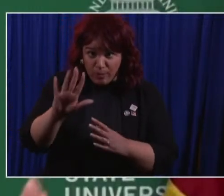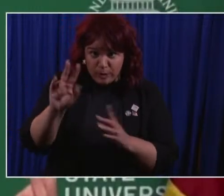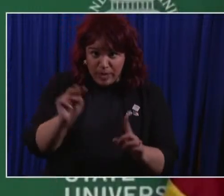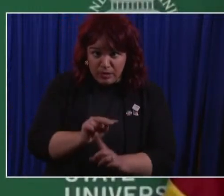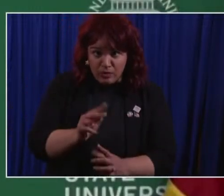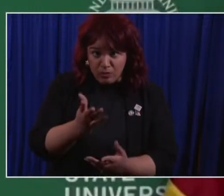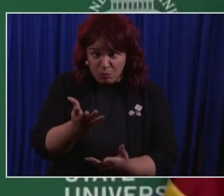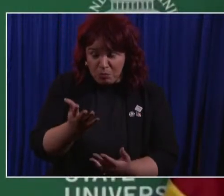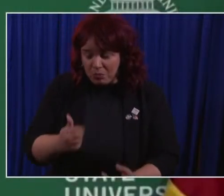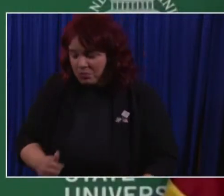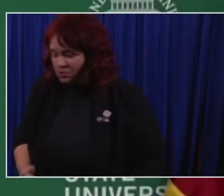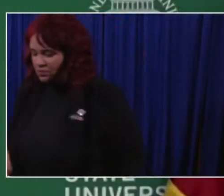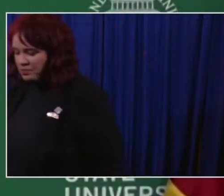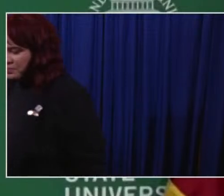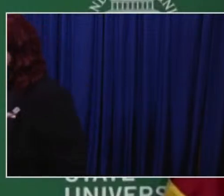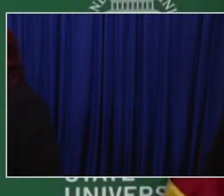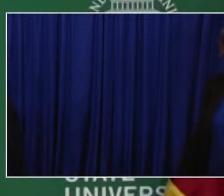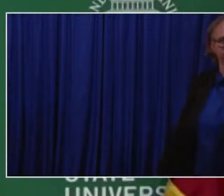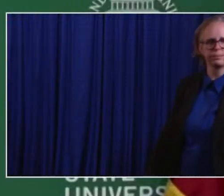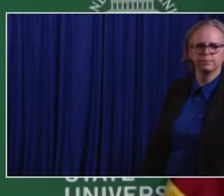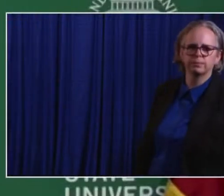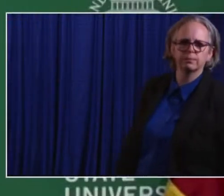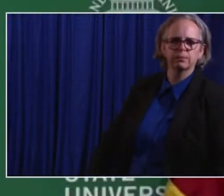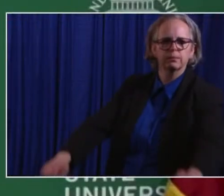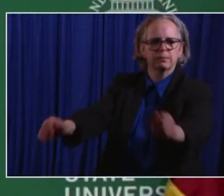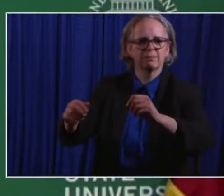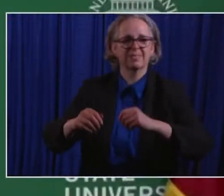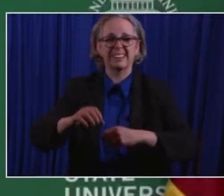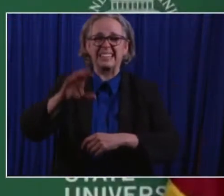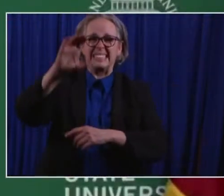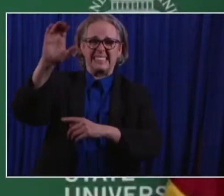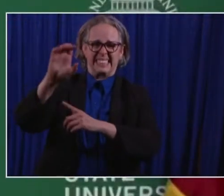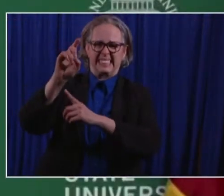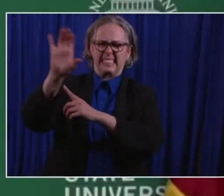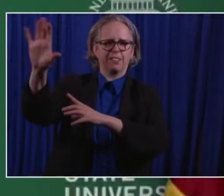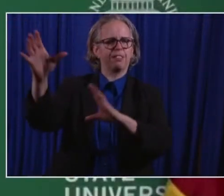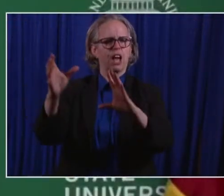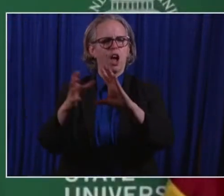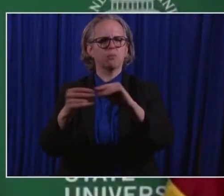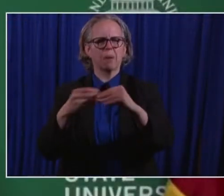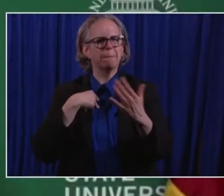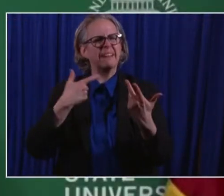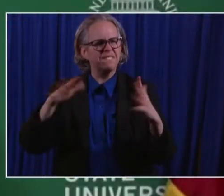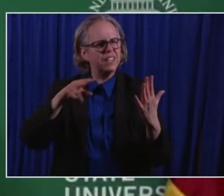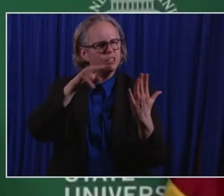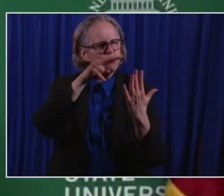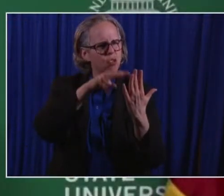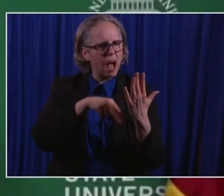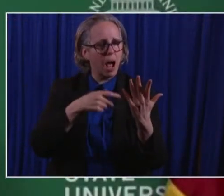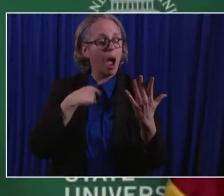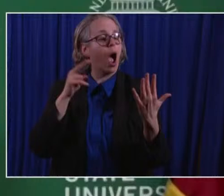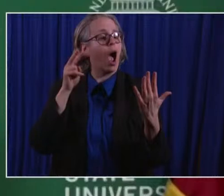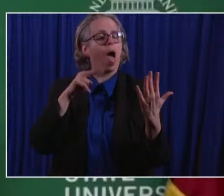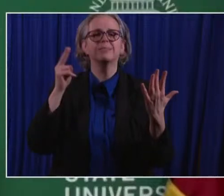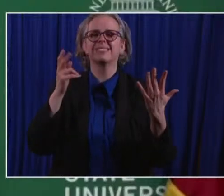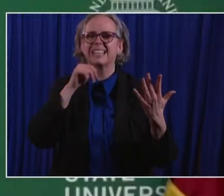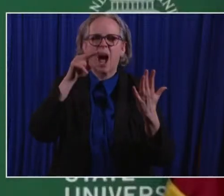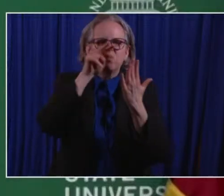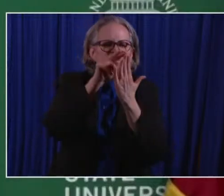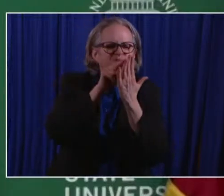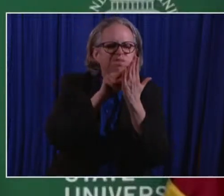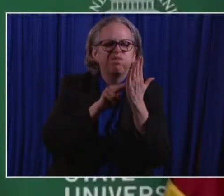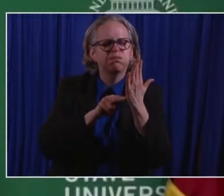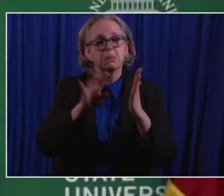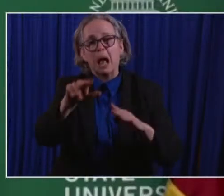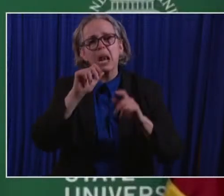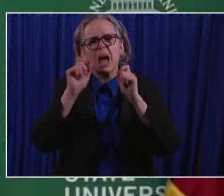CDC's comments today, I just looked through them very quickly before I came to the press conference. I don't think any of them are a big surprise. We know being outside is much,